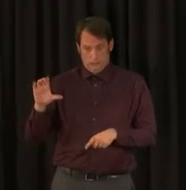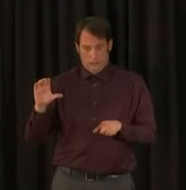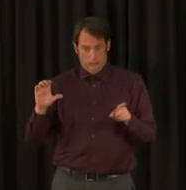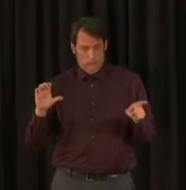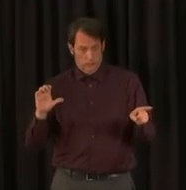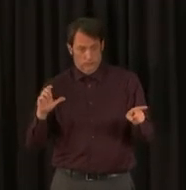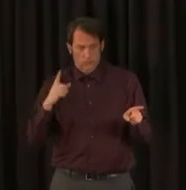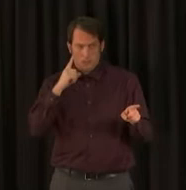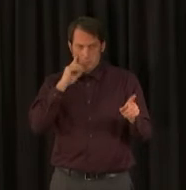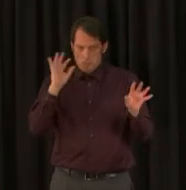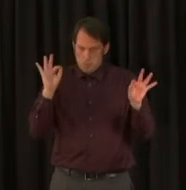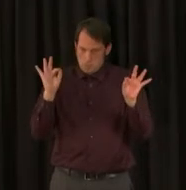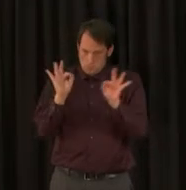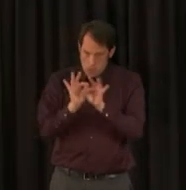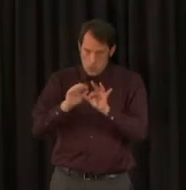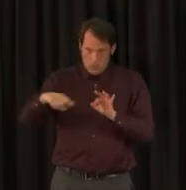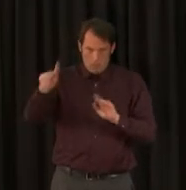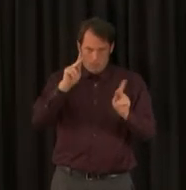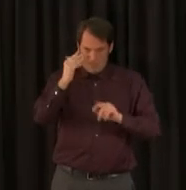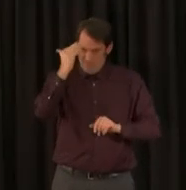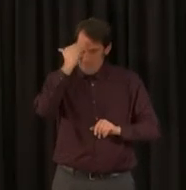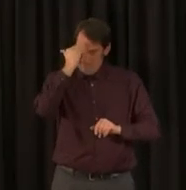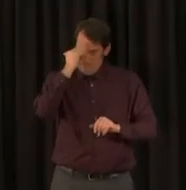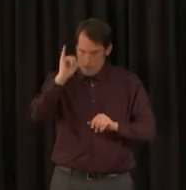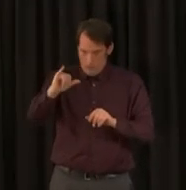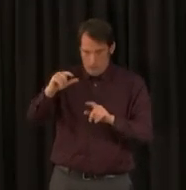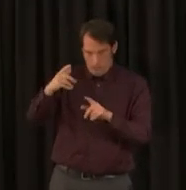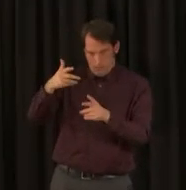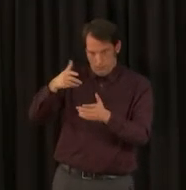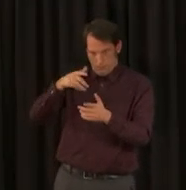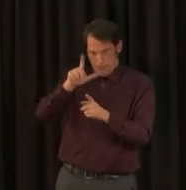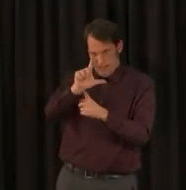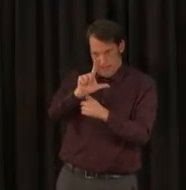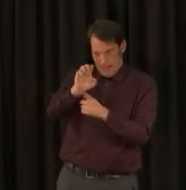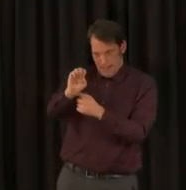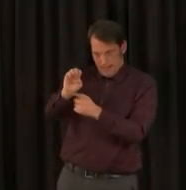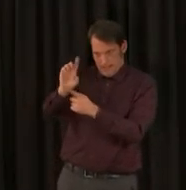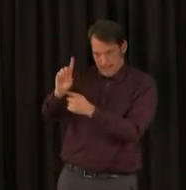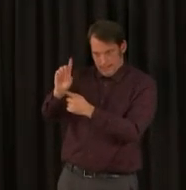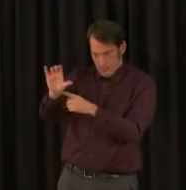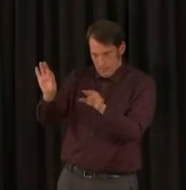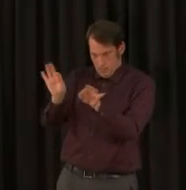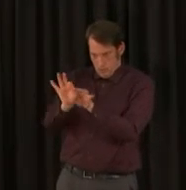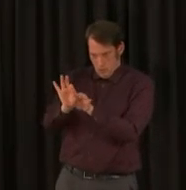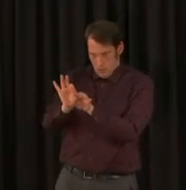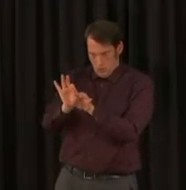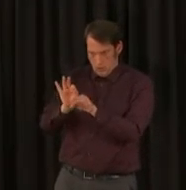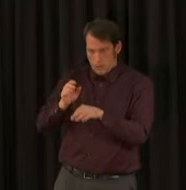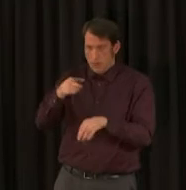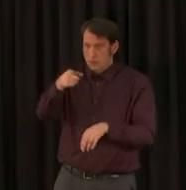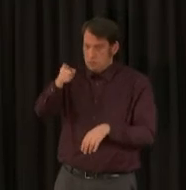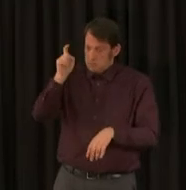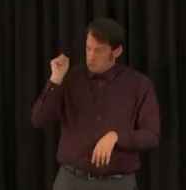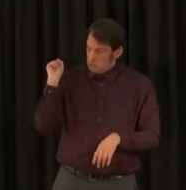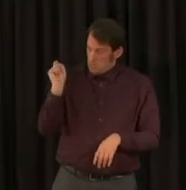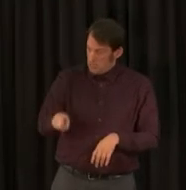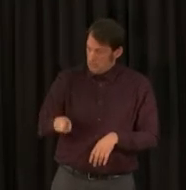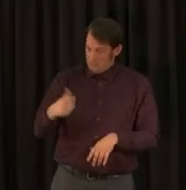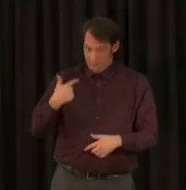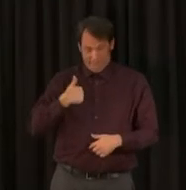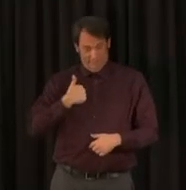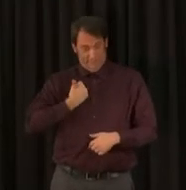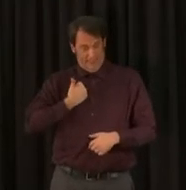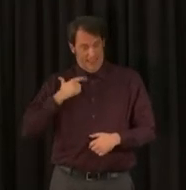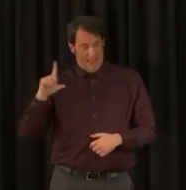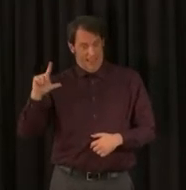to hear that LEDC serves all types of people, and that you absolutely don't have to be Latino to take advantage of these